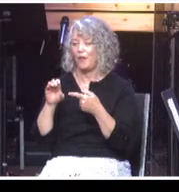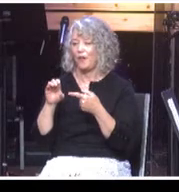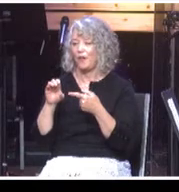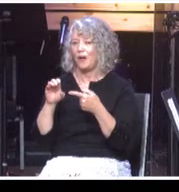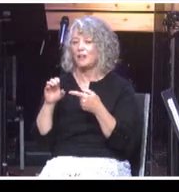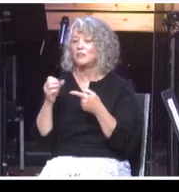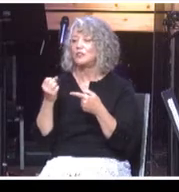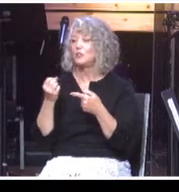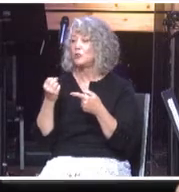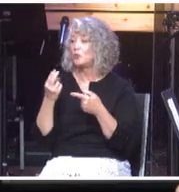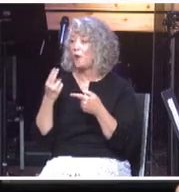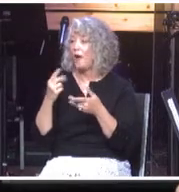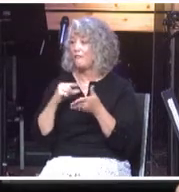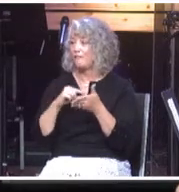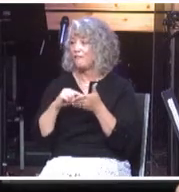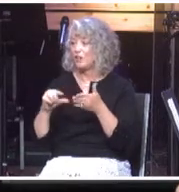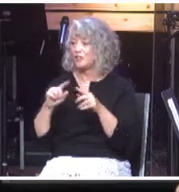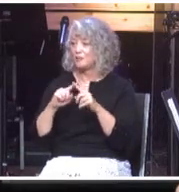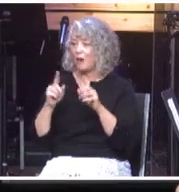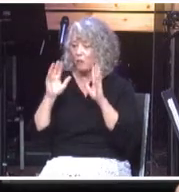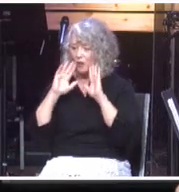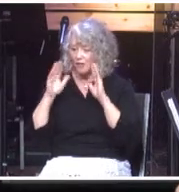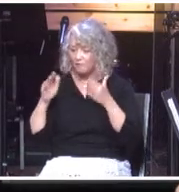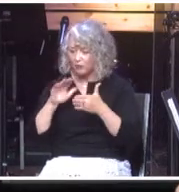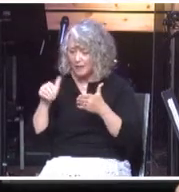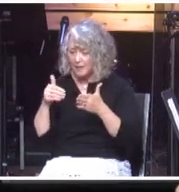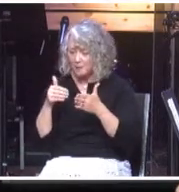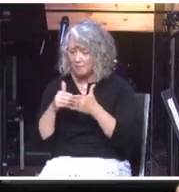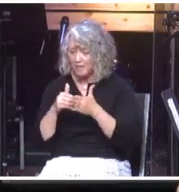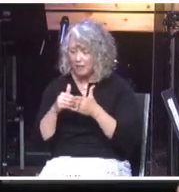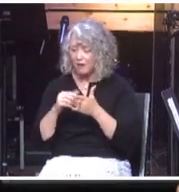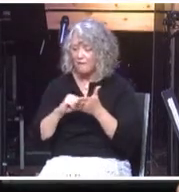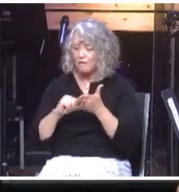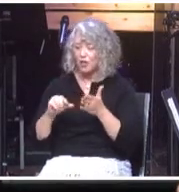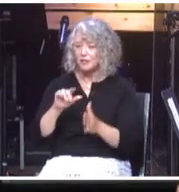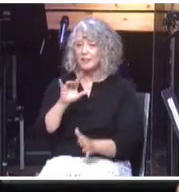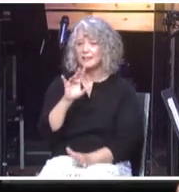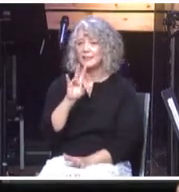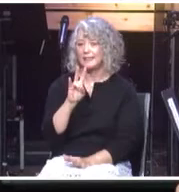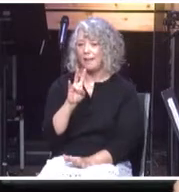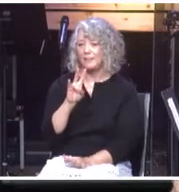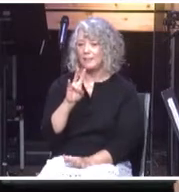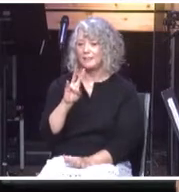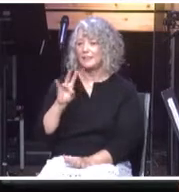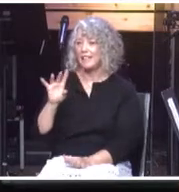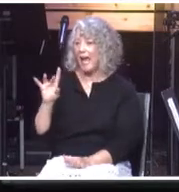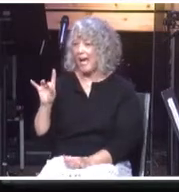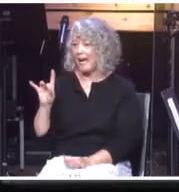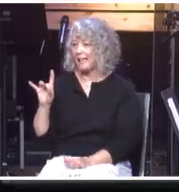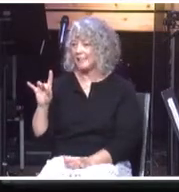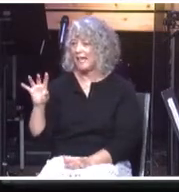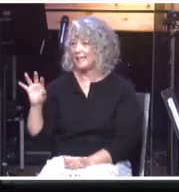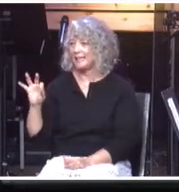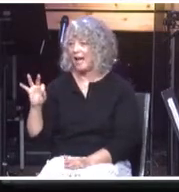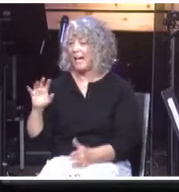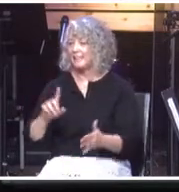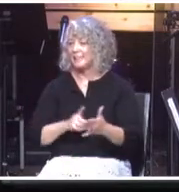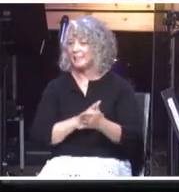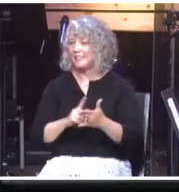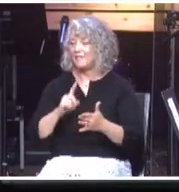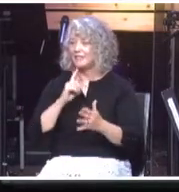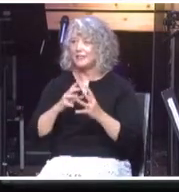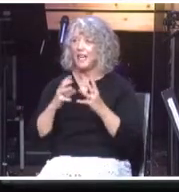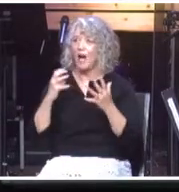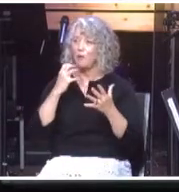verses, but nonetheless, we're kind of anchoring in the middle, verses 7, 8, and 9, where David says, "How precious is your